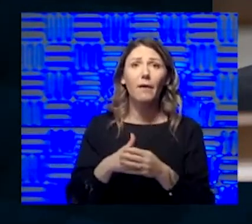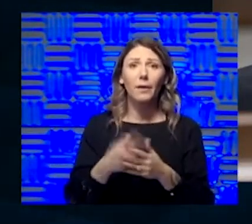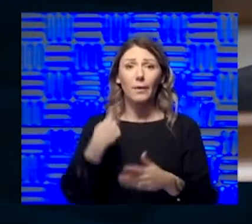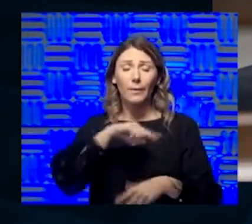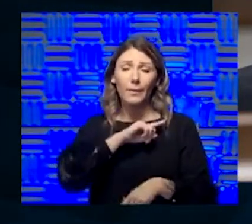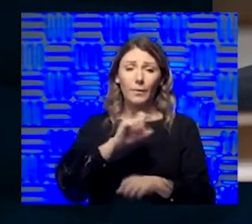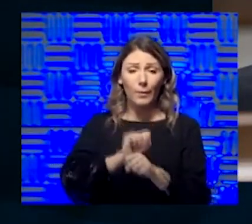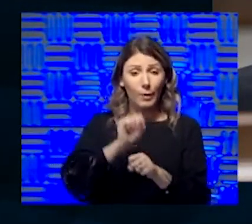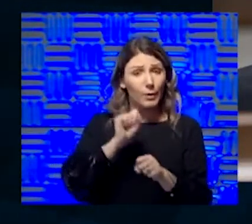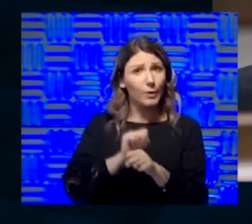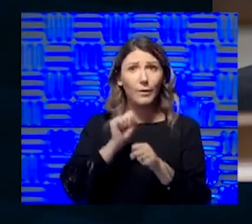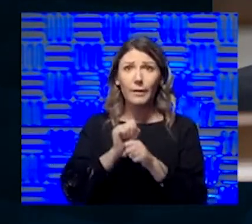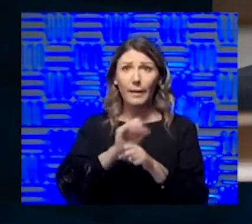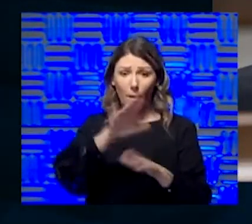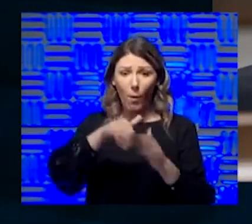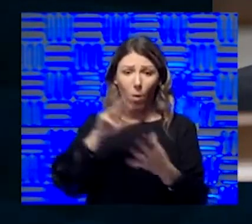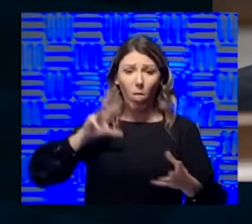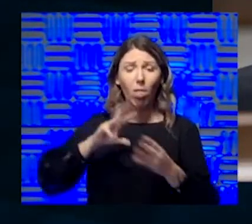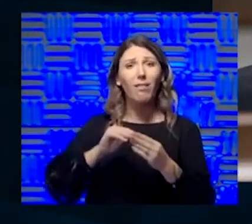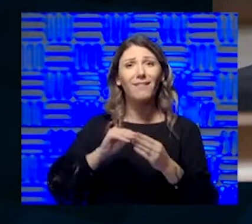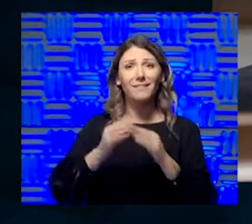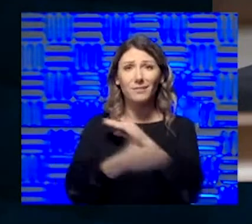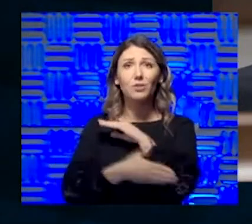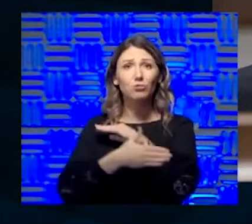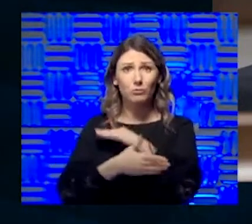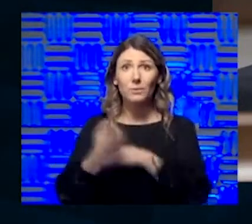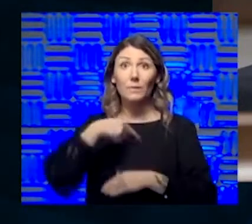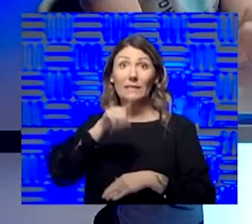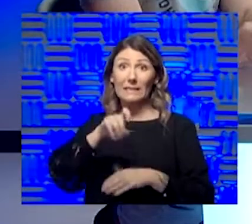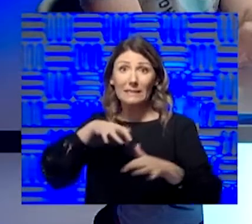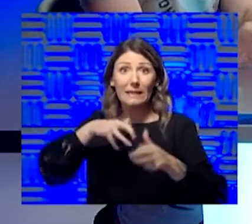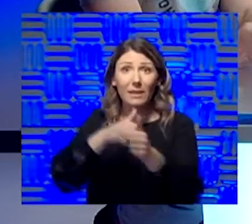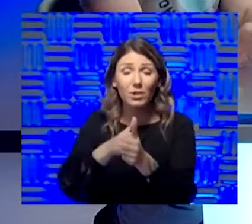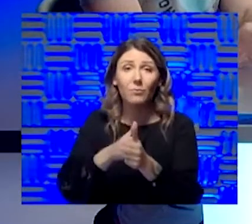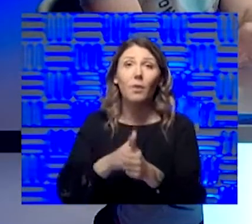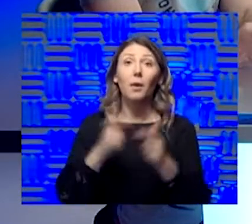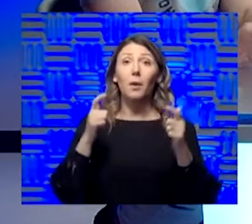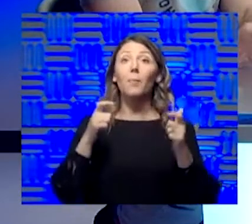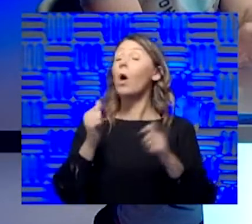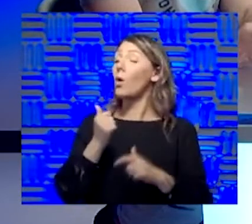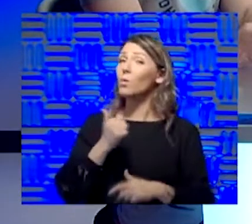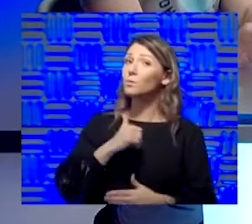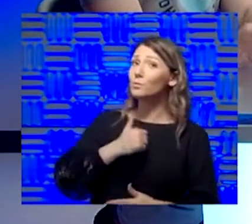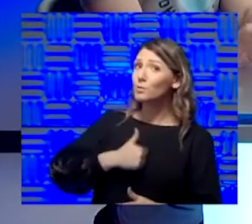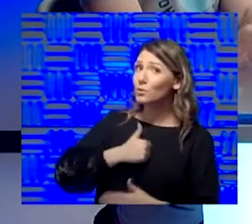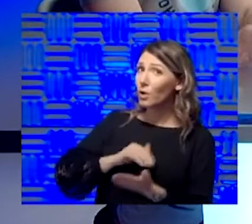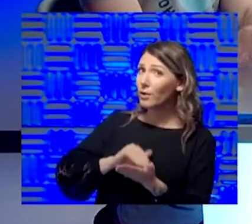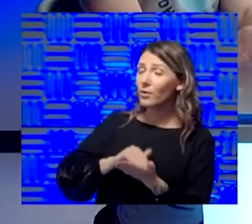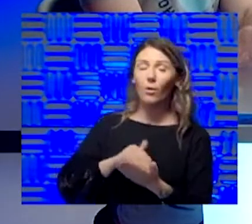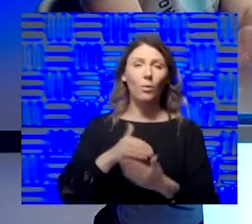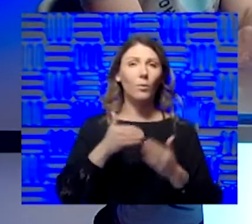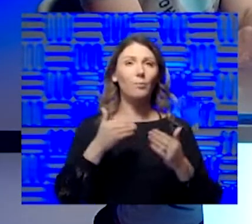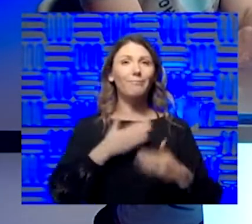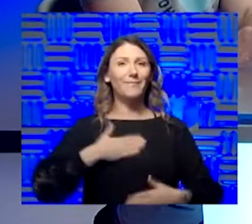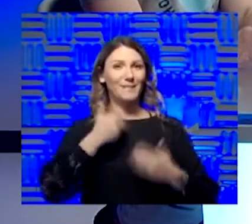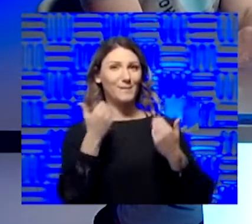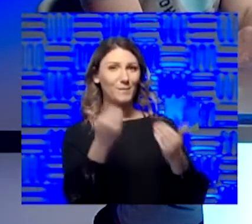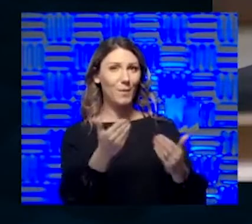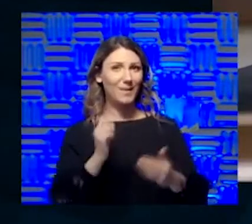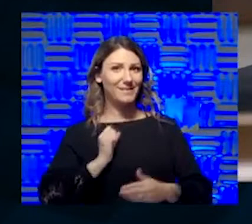and we have a lot of catch-up to do. Well, Excuse me, a huge issue. I'm sorry, Doctor. No, please, go ahead.